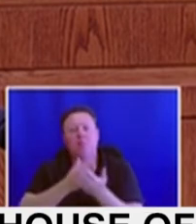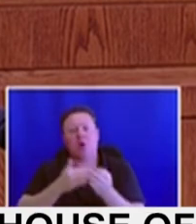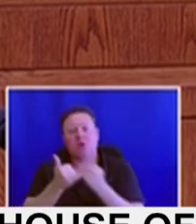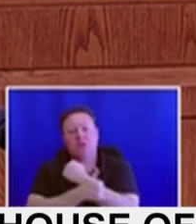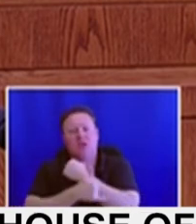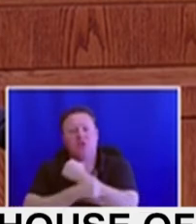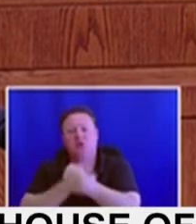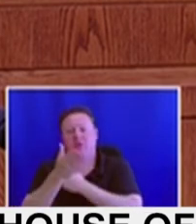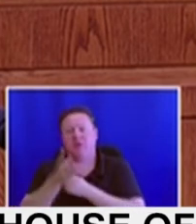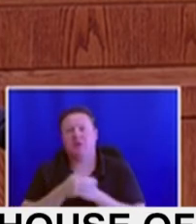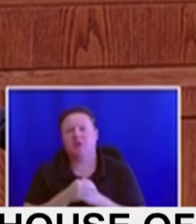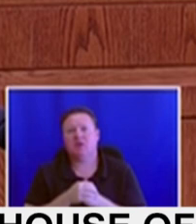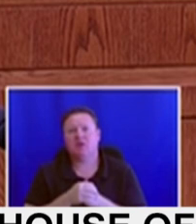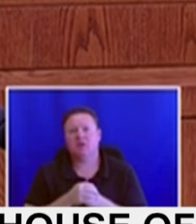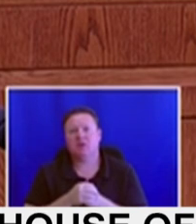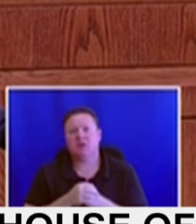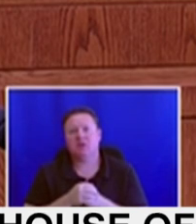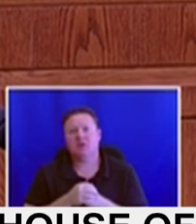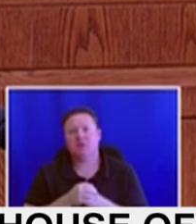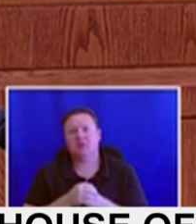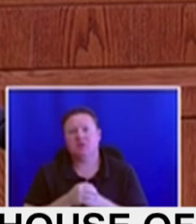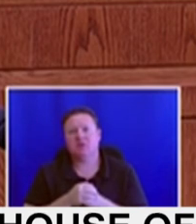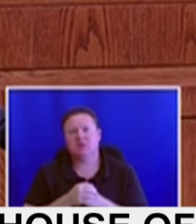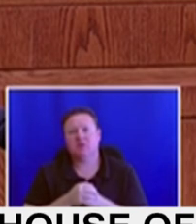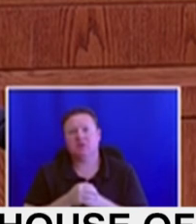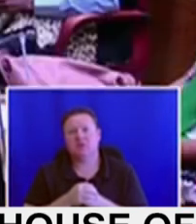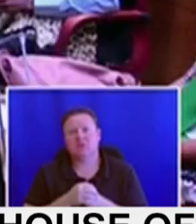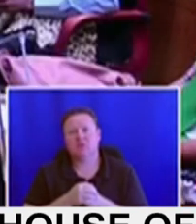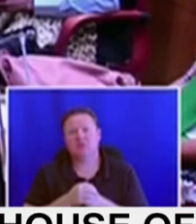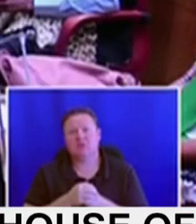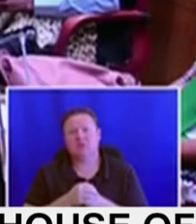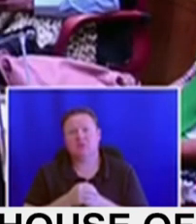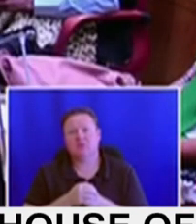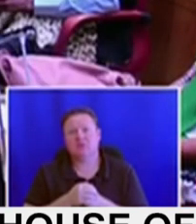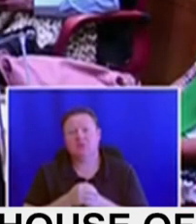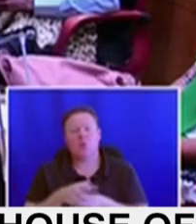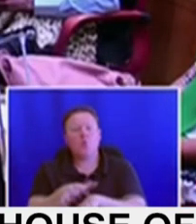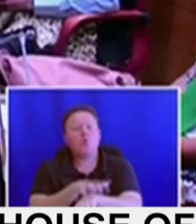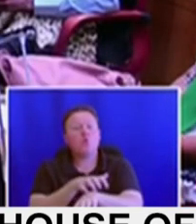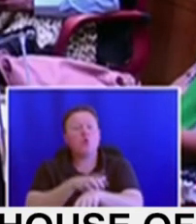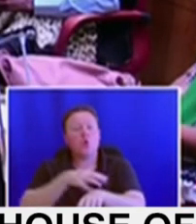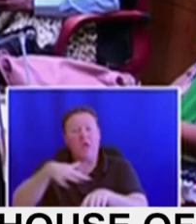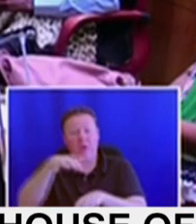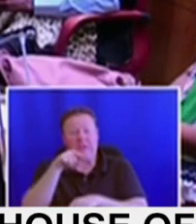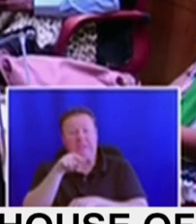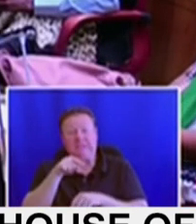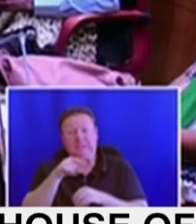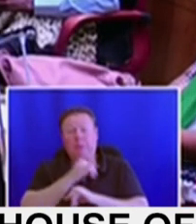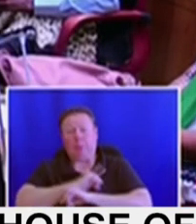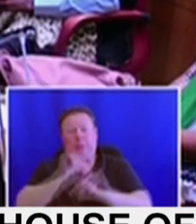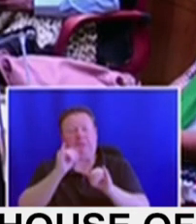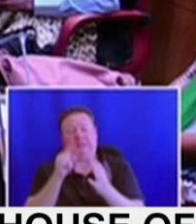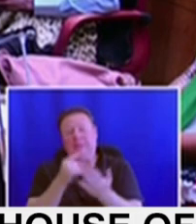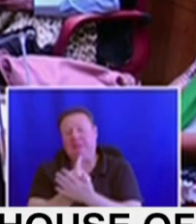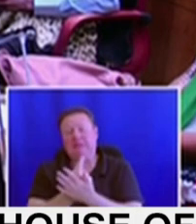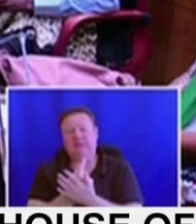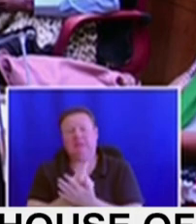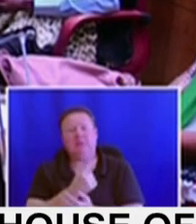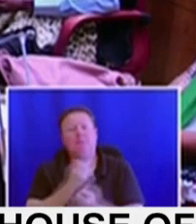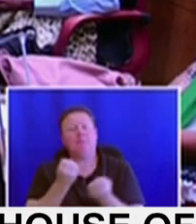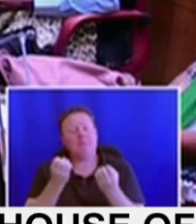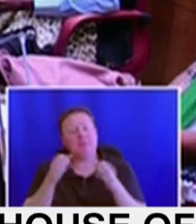the devastation is more to be felt in our rural areas, where many of our people